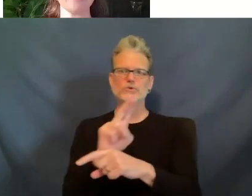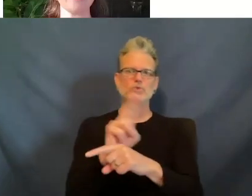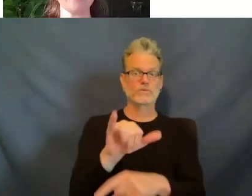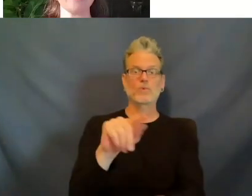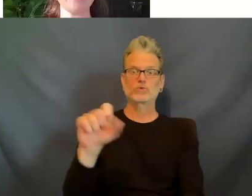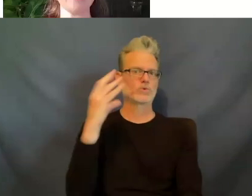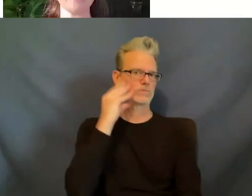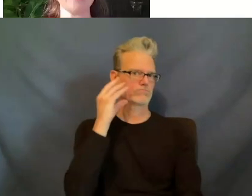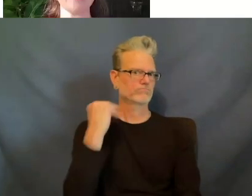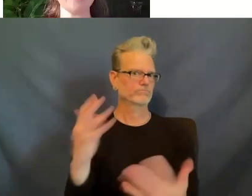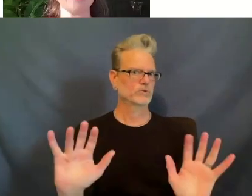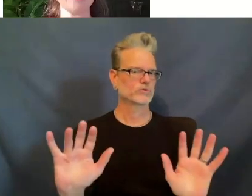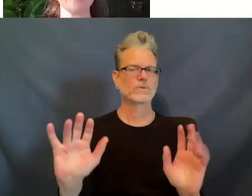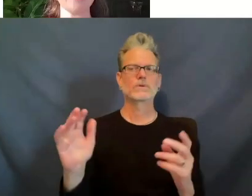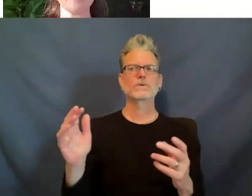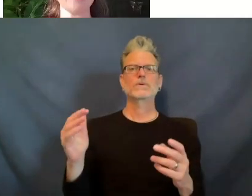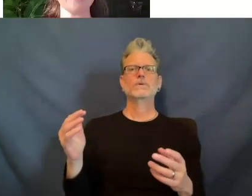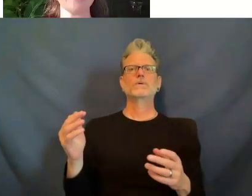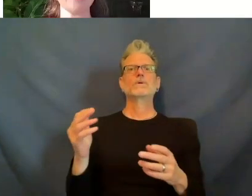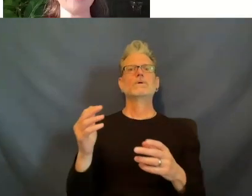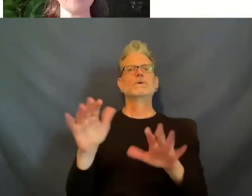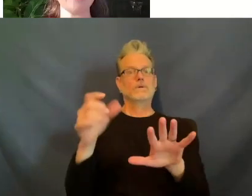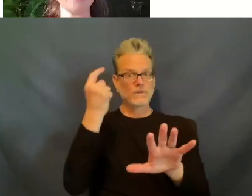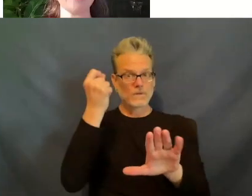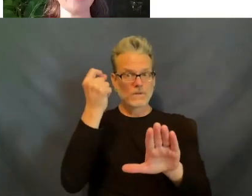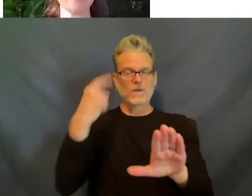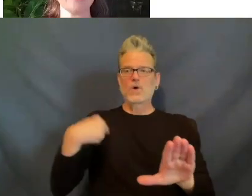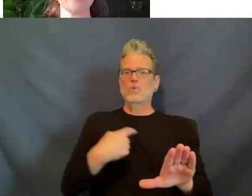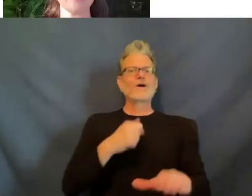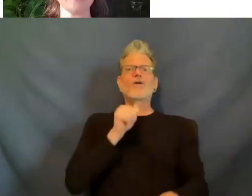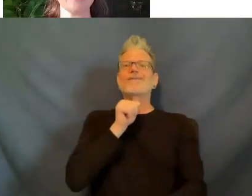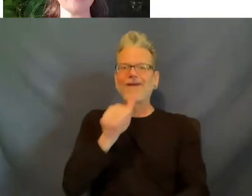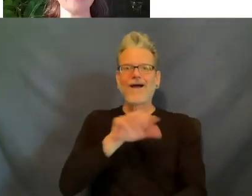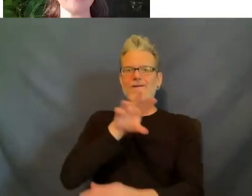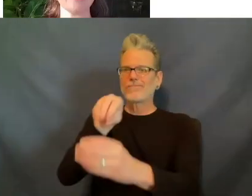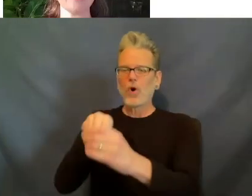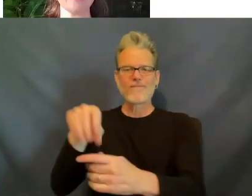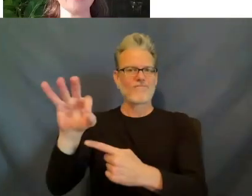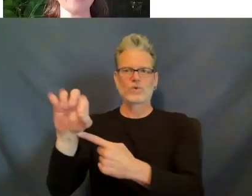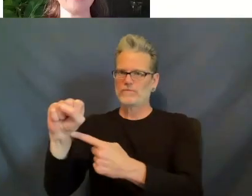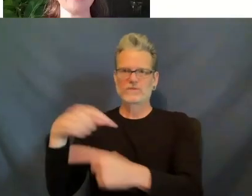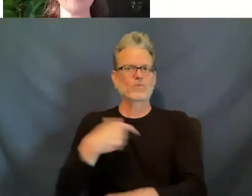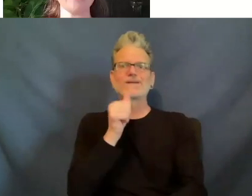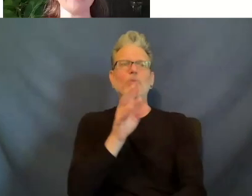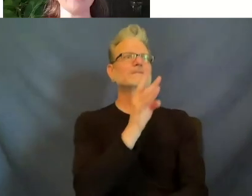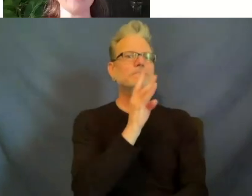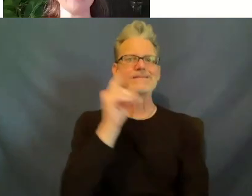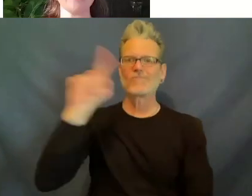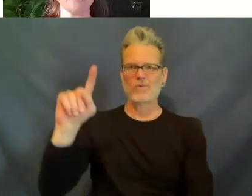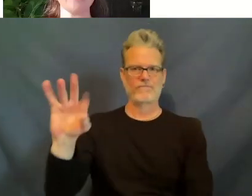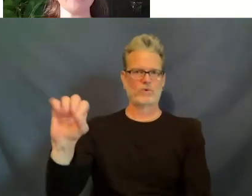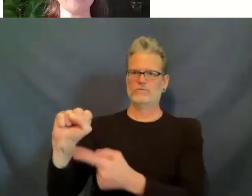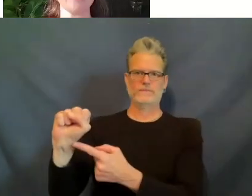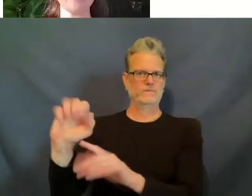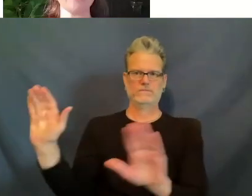well. But we do want to underscore that we're not part of the Forest Service and we're not speaking for the Forest Service as part of